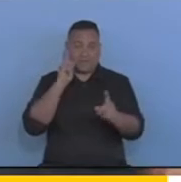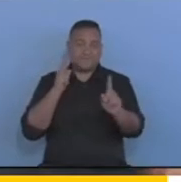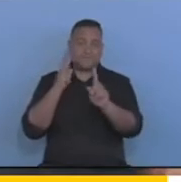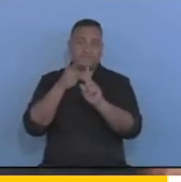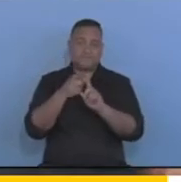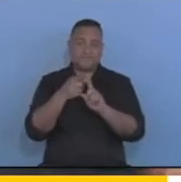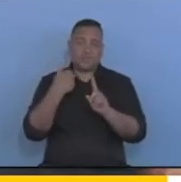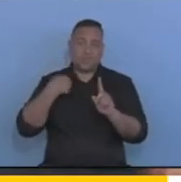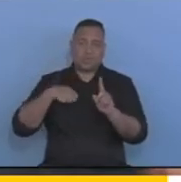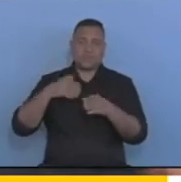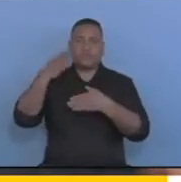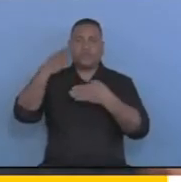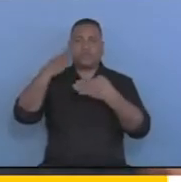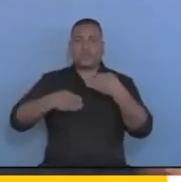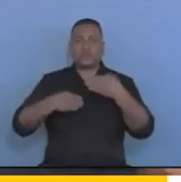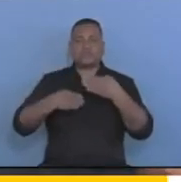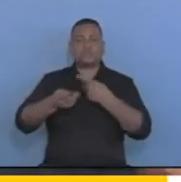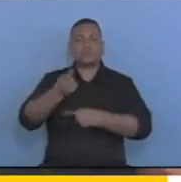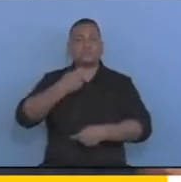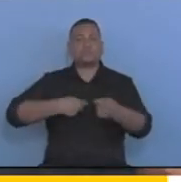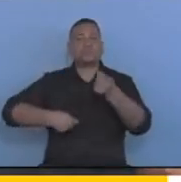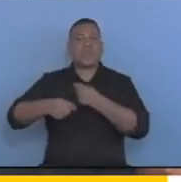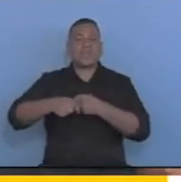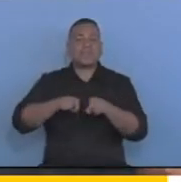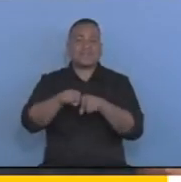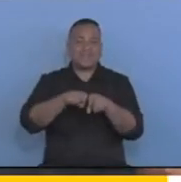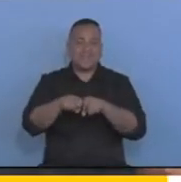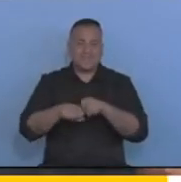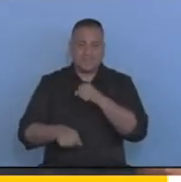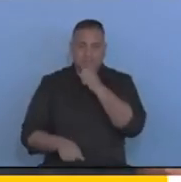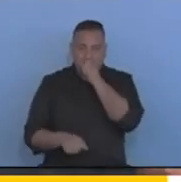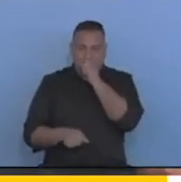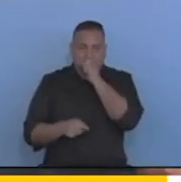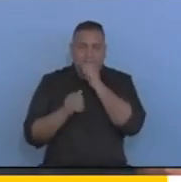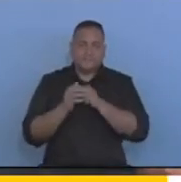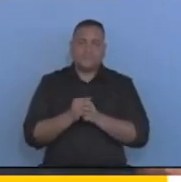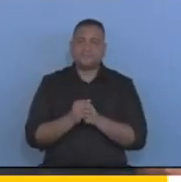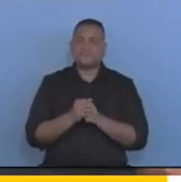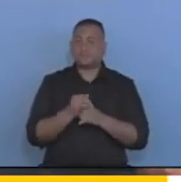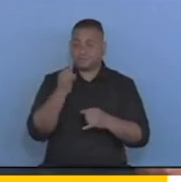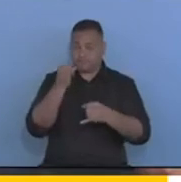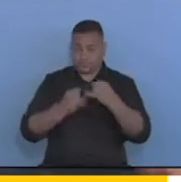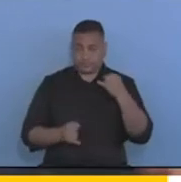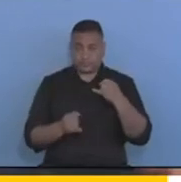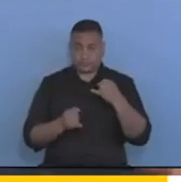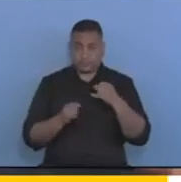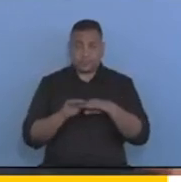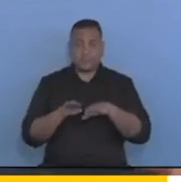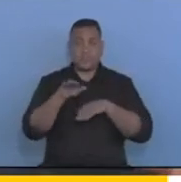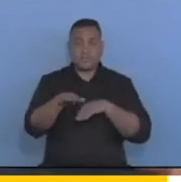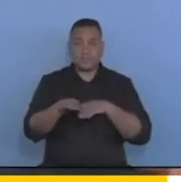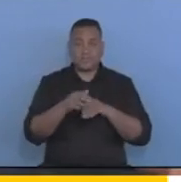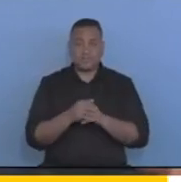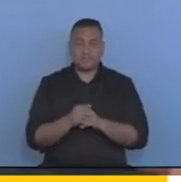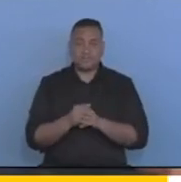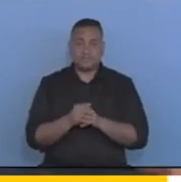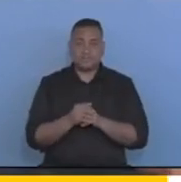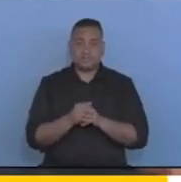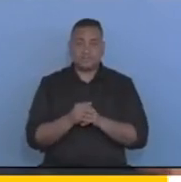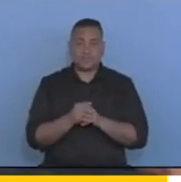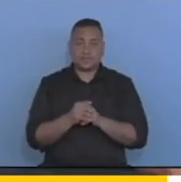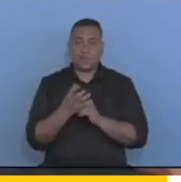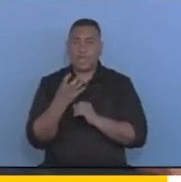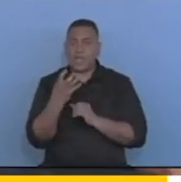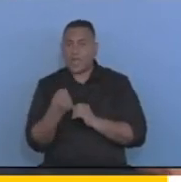treaties. That is the final stage in the trade. This is where we will combine all